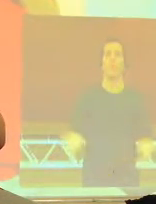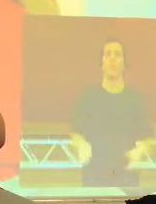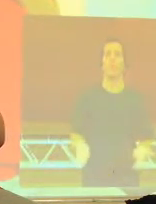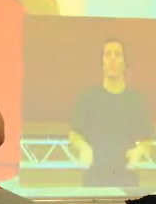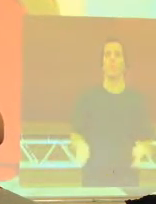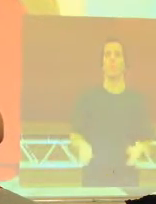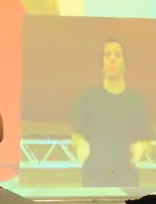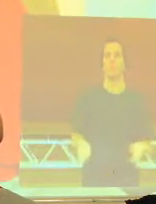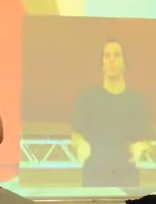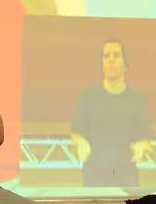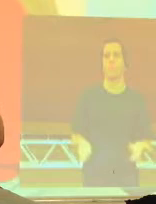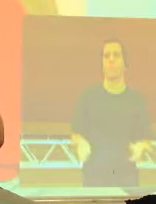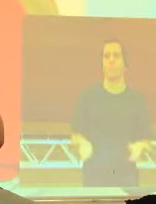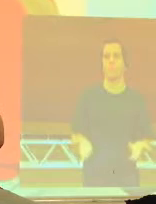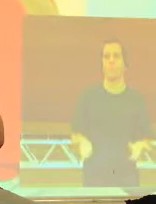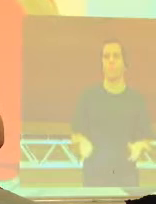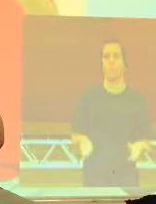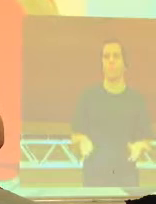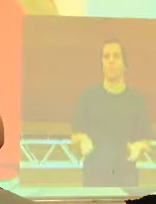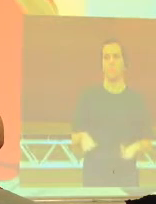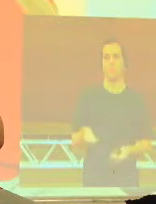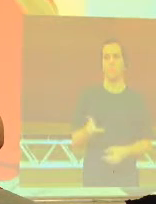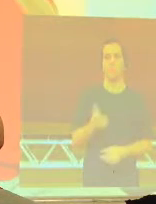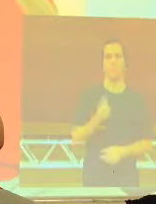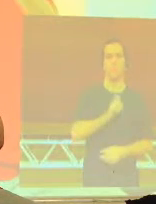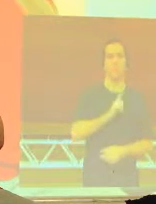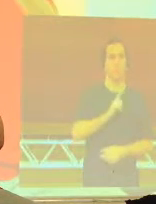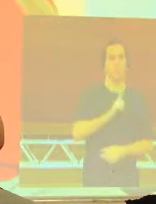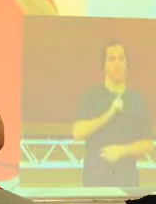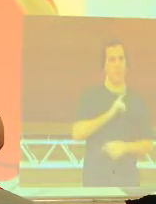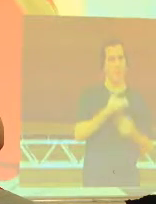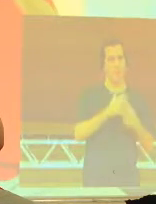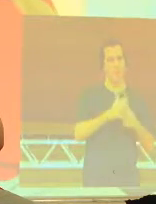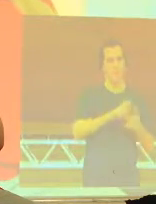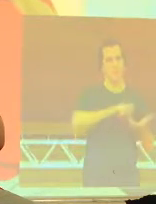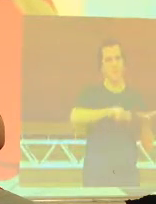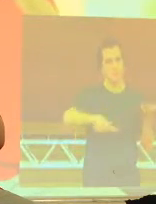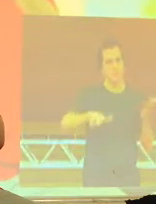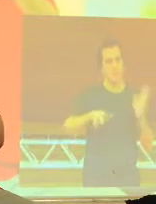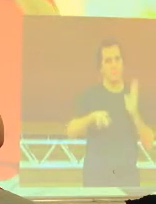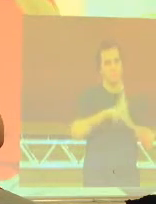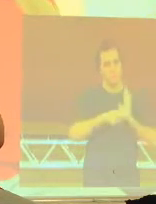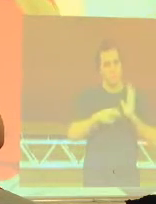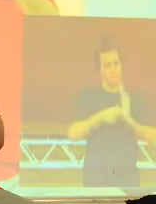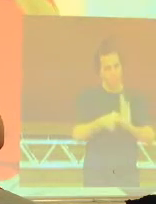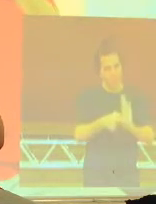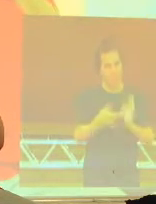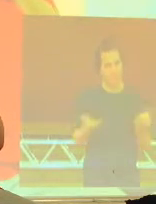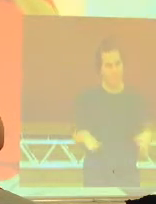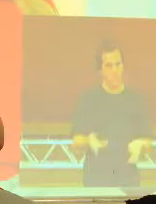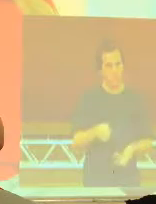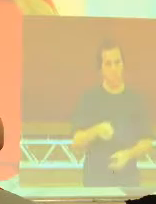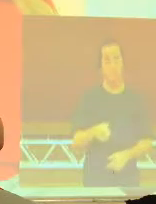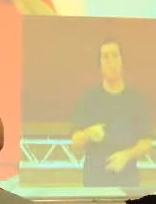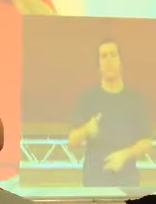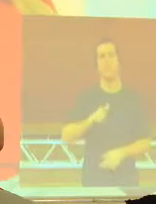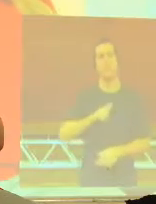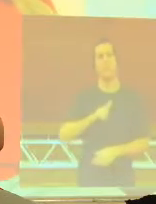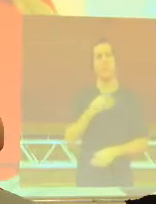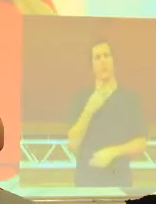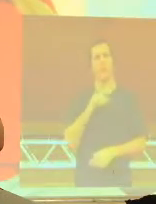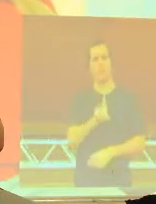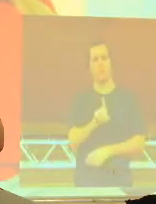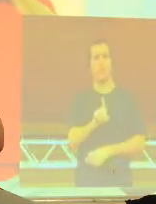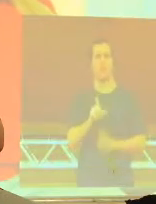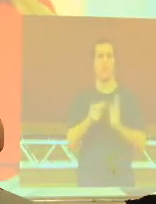Well, actually, there are 3D printers that run with free software. There are. Really? Yeah, especially the cheap ones.